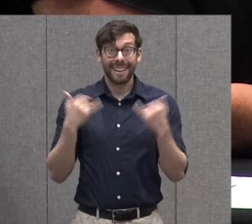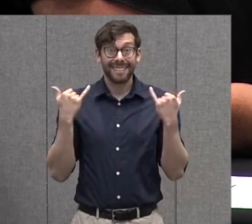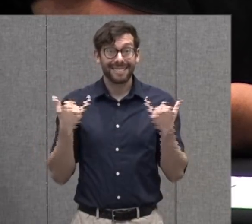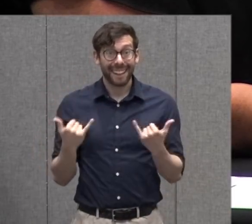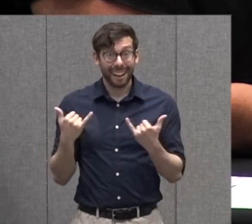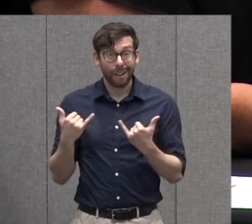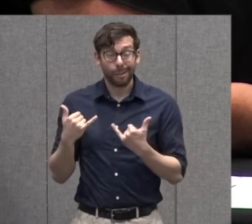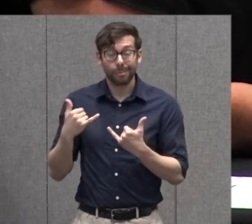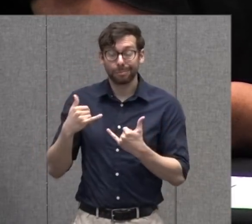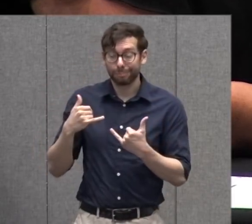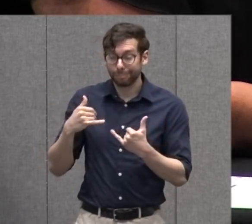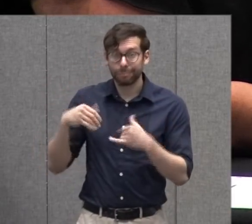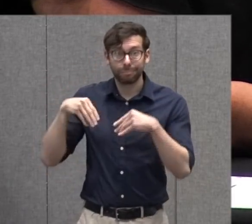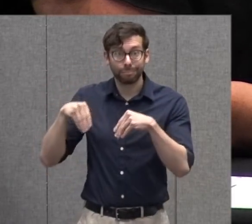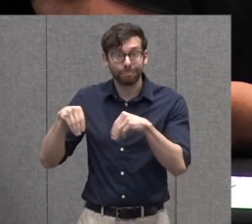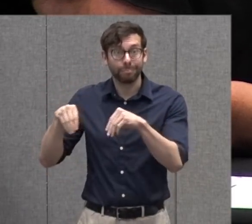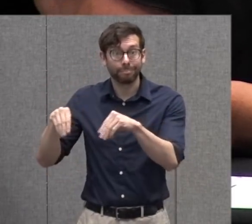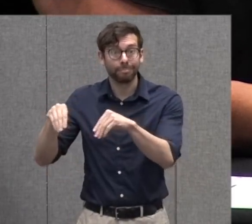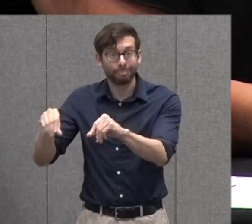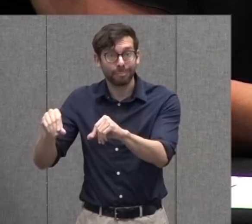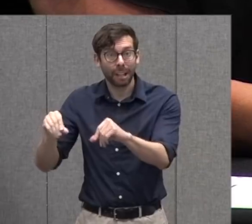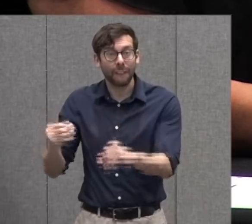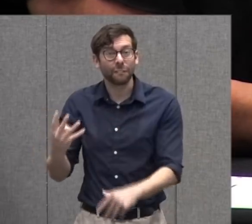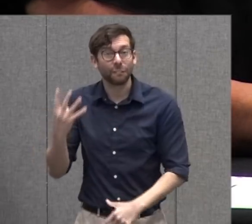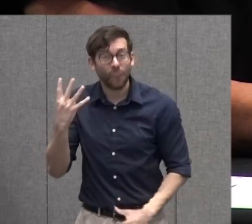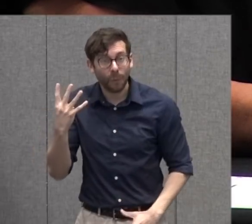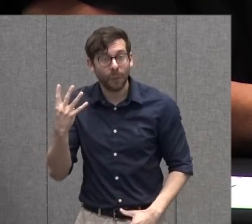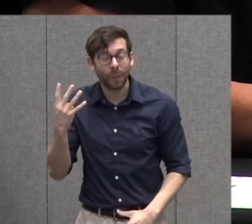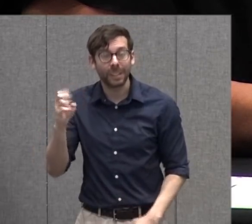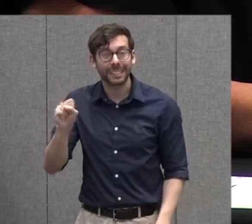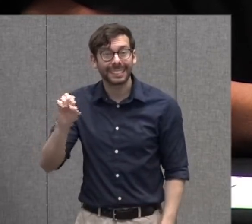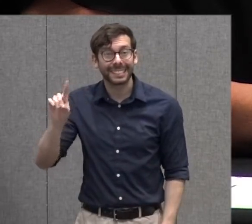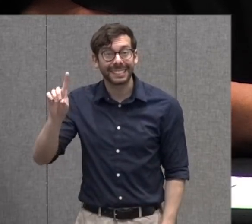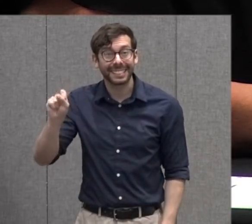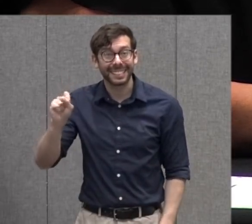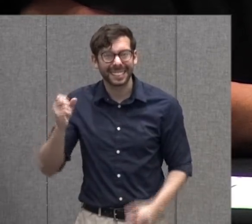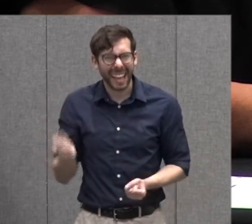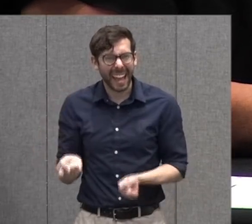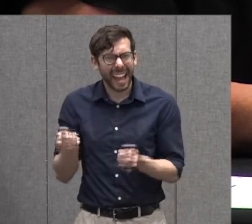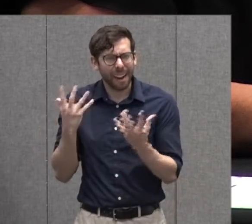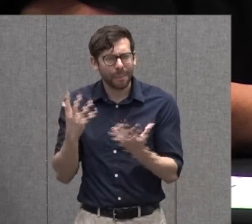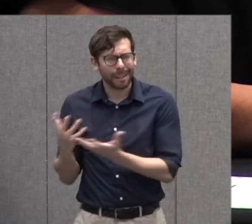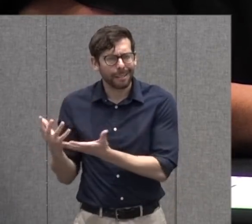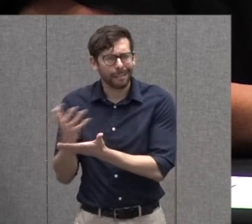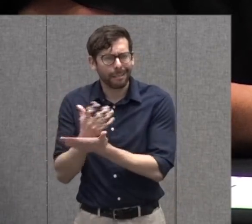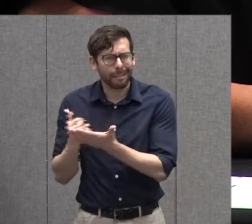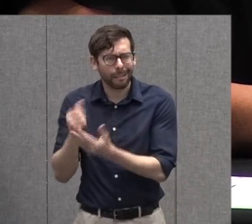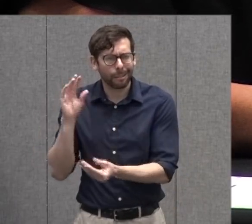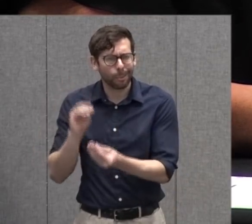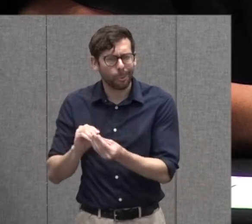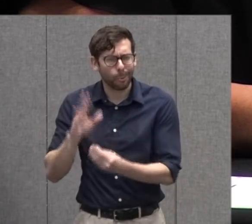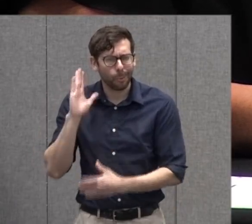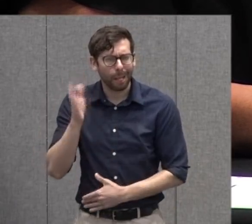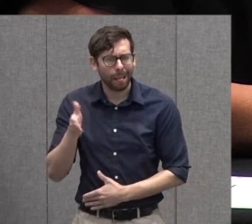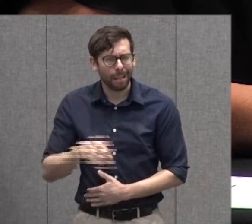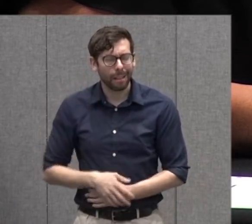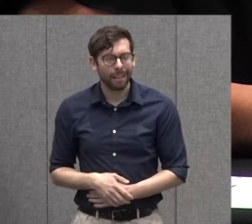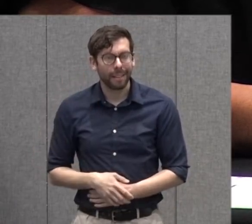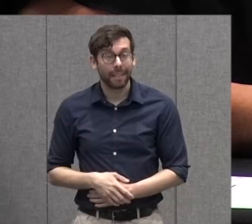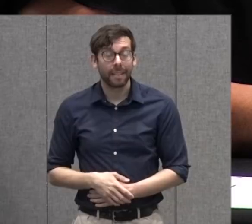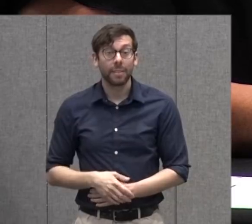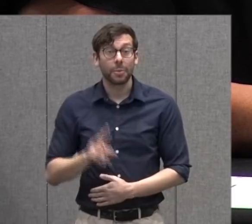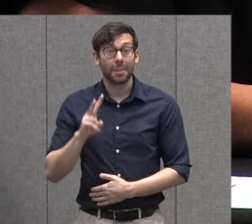ground. How many seeds will come up out this time? In the spring of the second